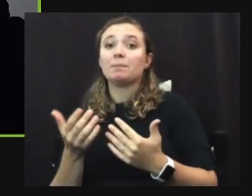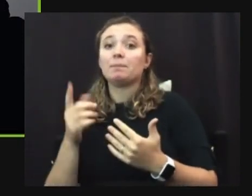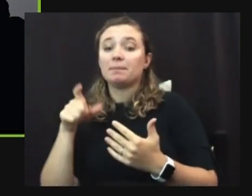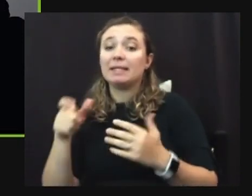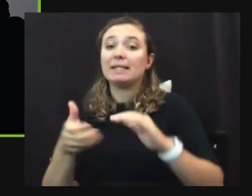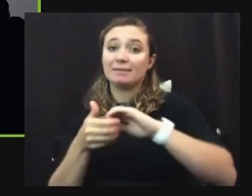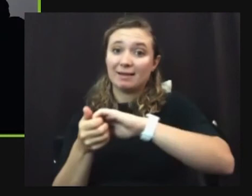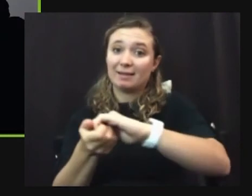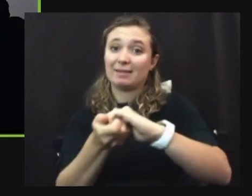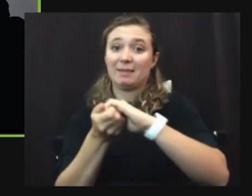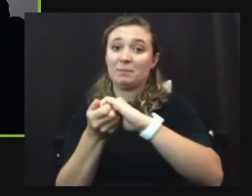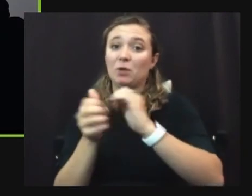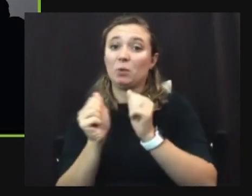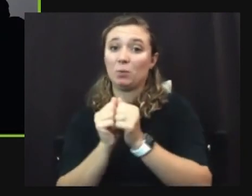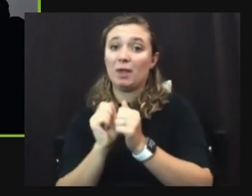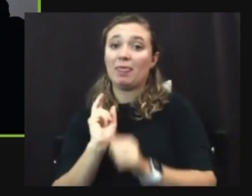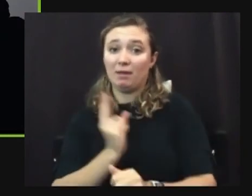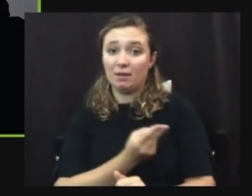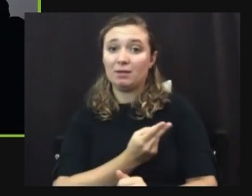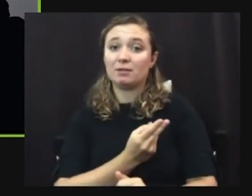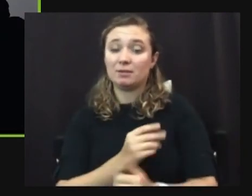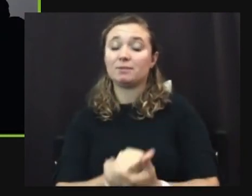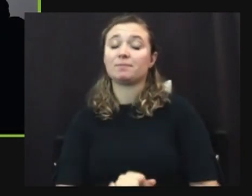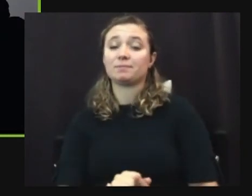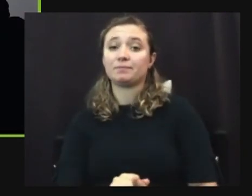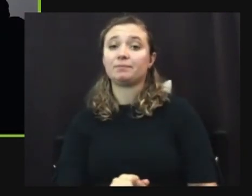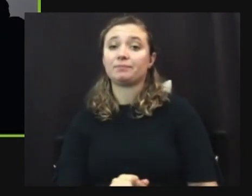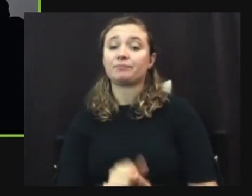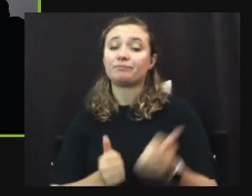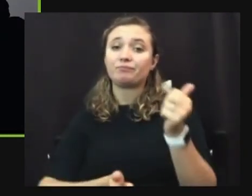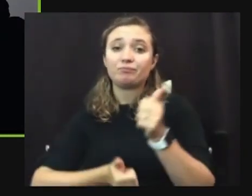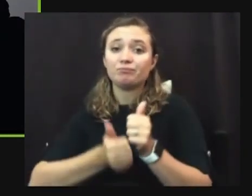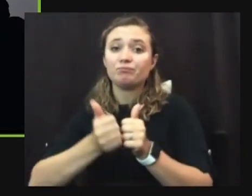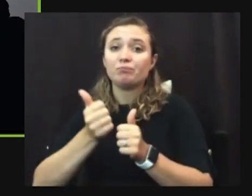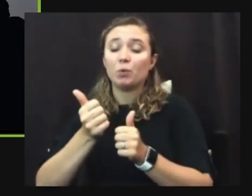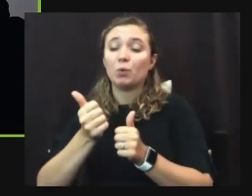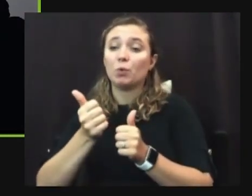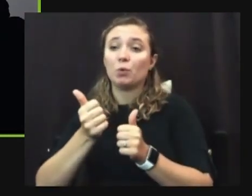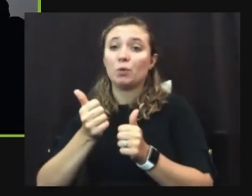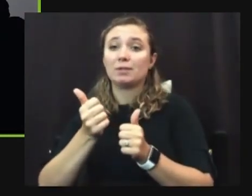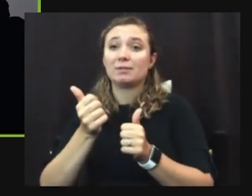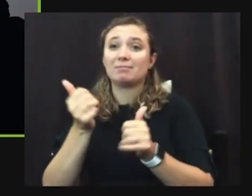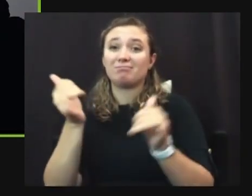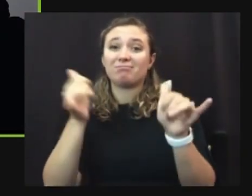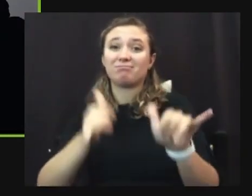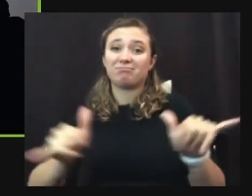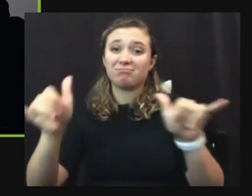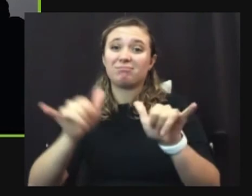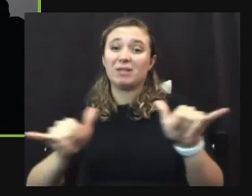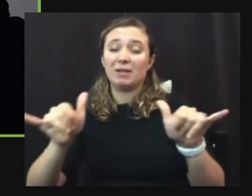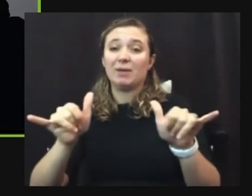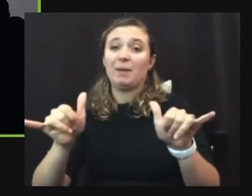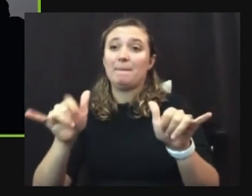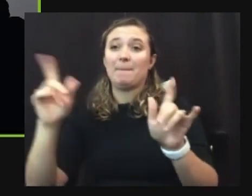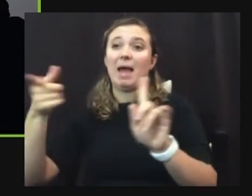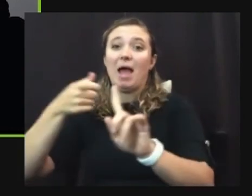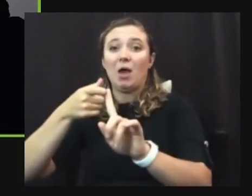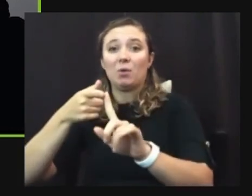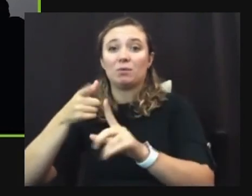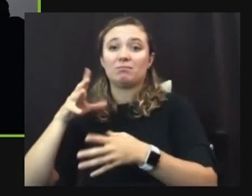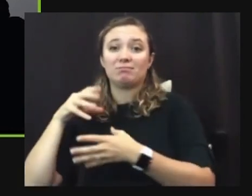us. Most of everything in the mainstream about autism, autistic people hate.